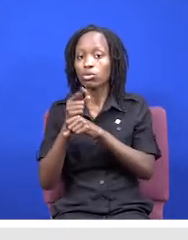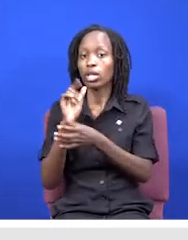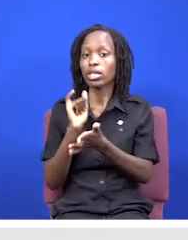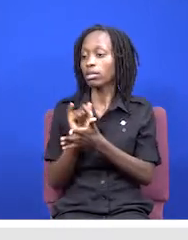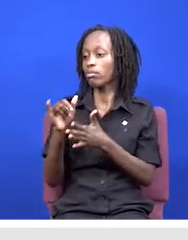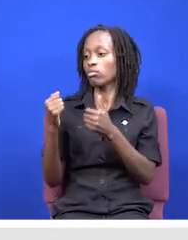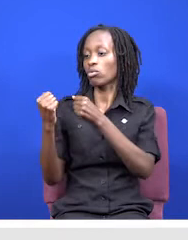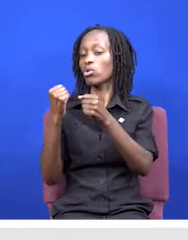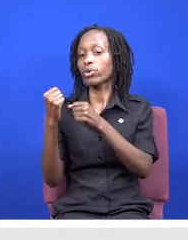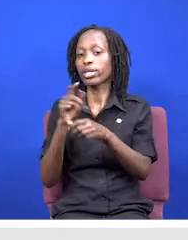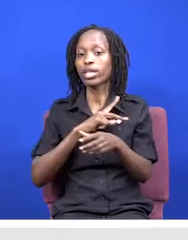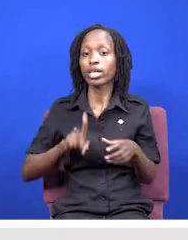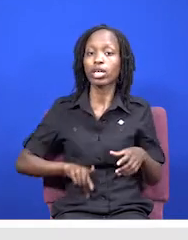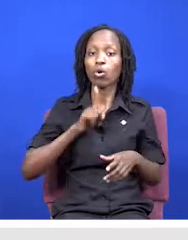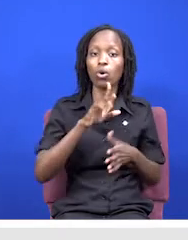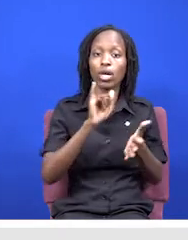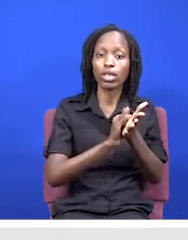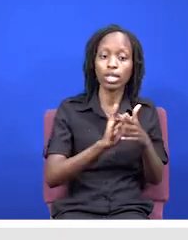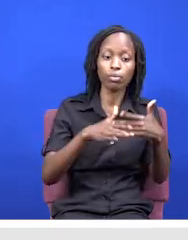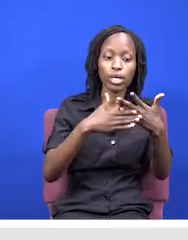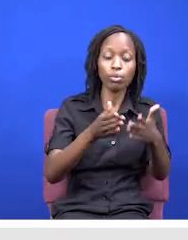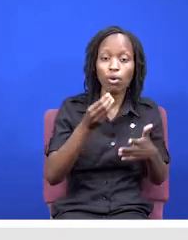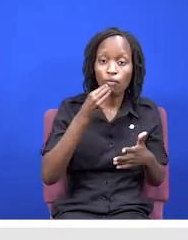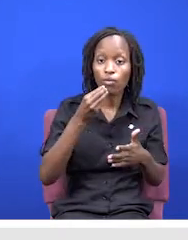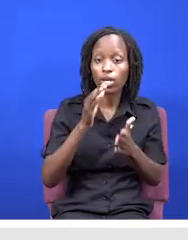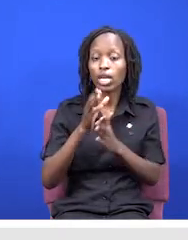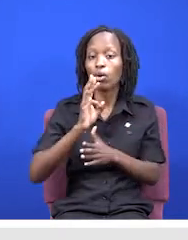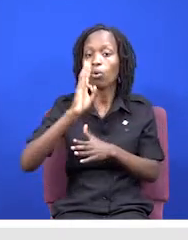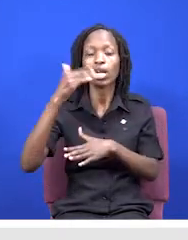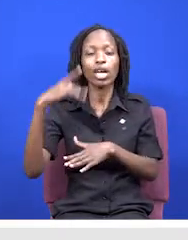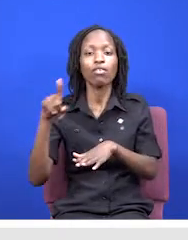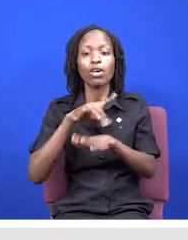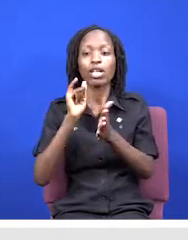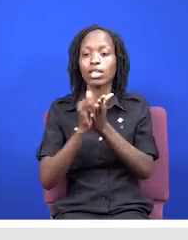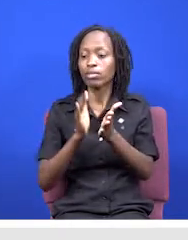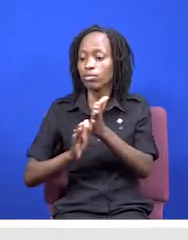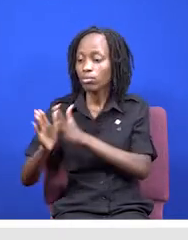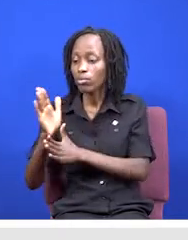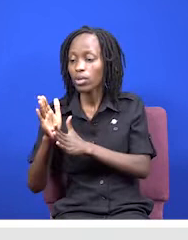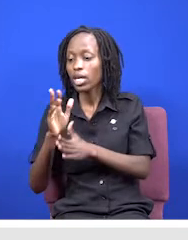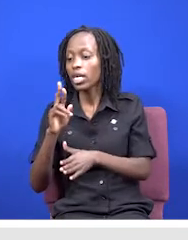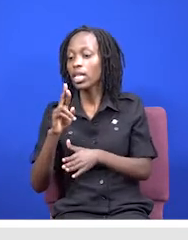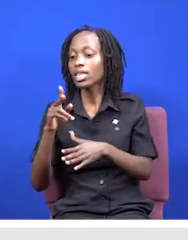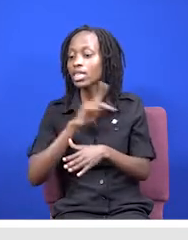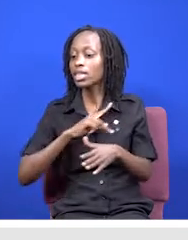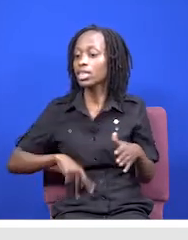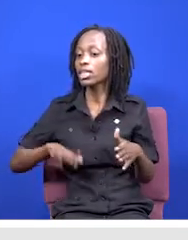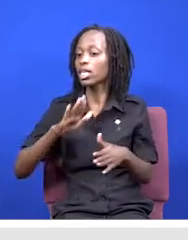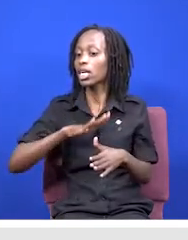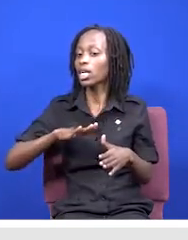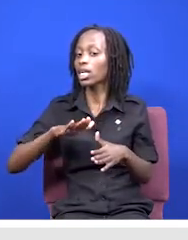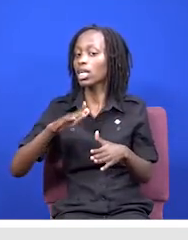keep them well-fed, the king ordered that they receive food and wine each day that was prepared in his royal kitchens.